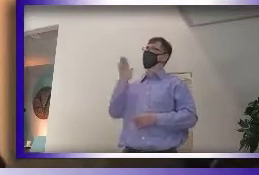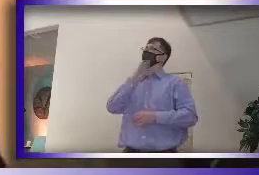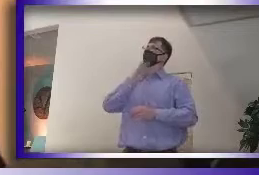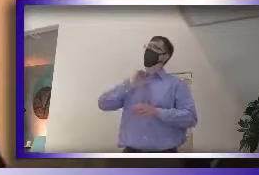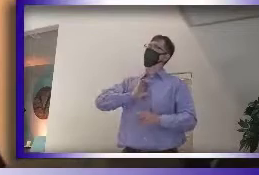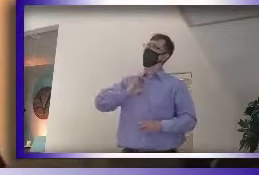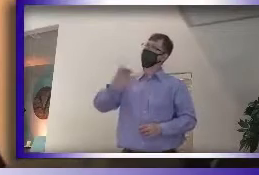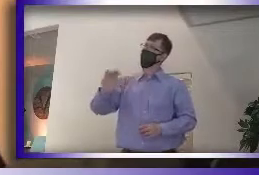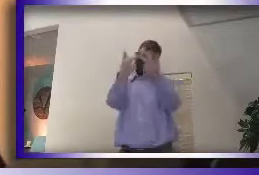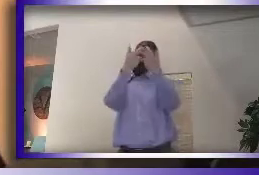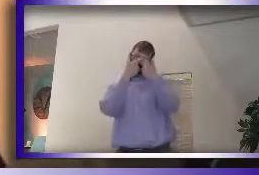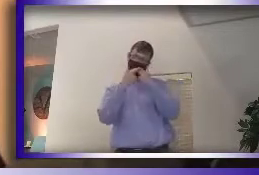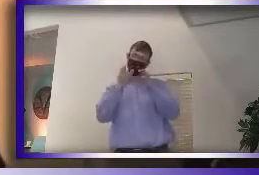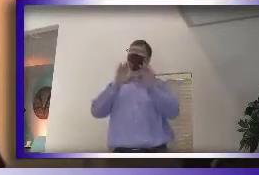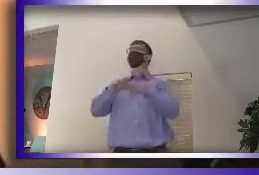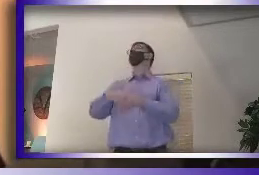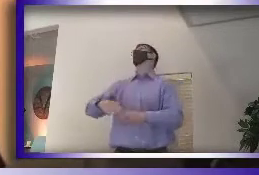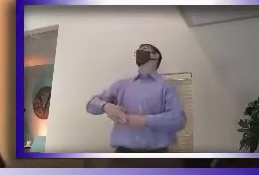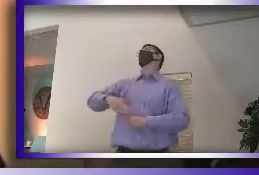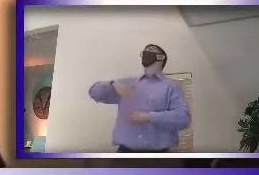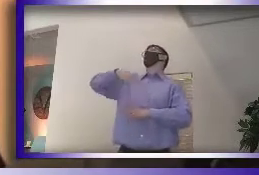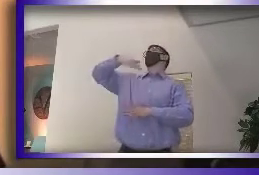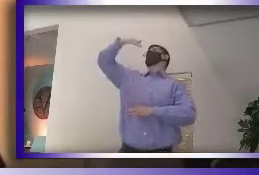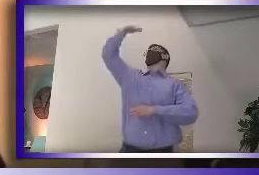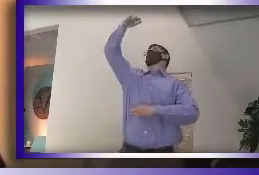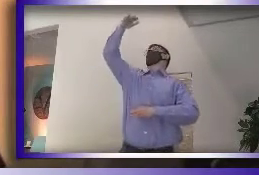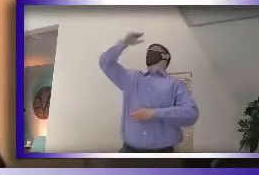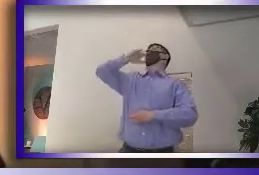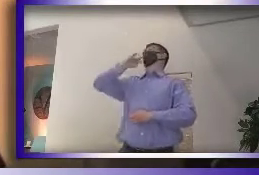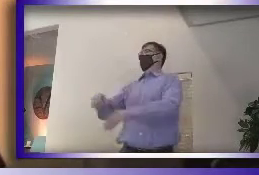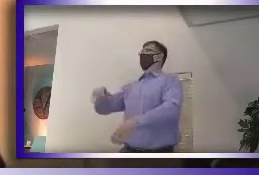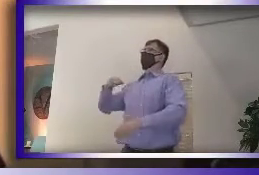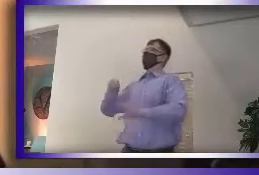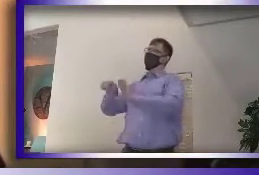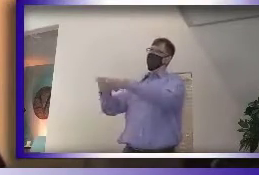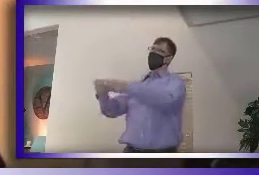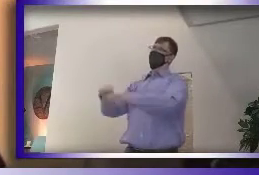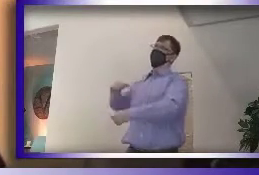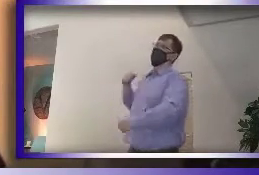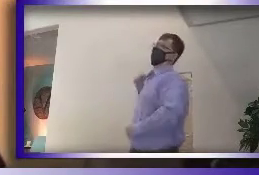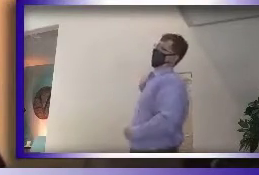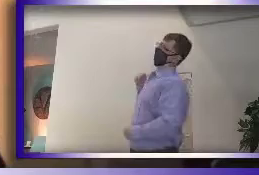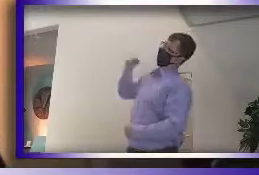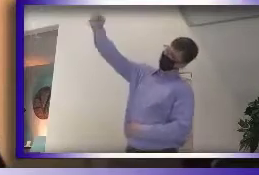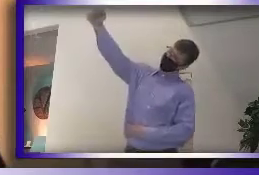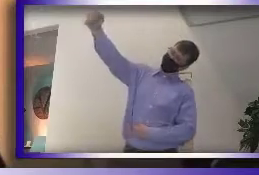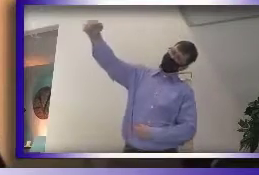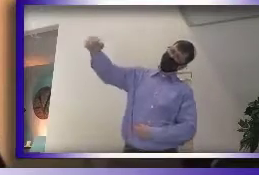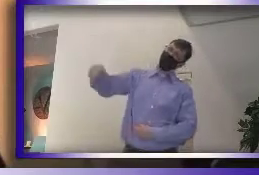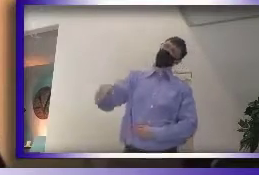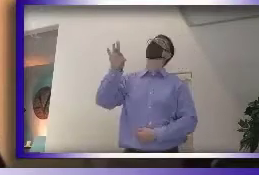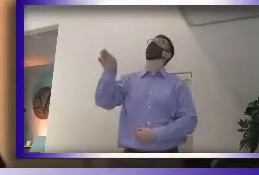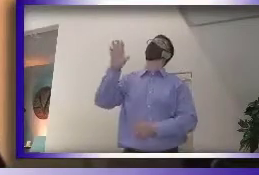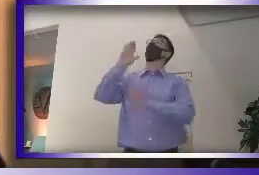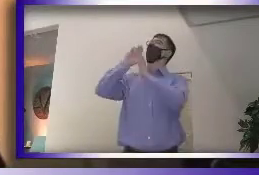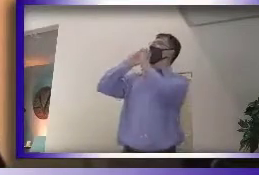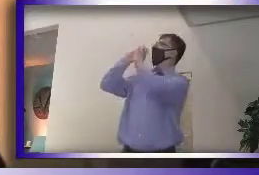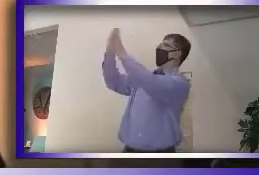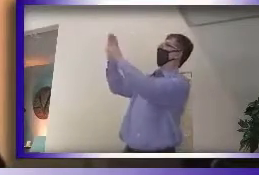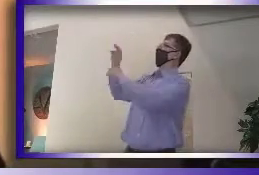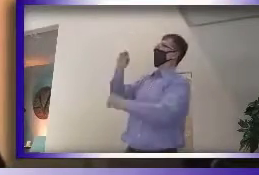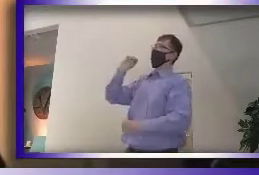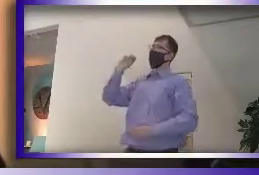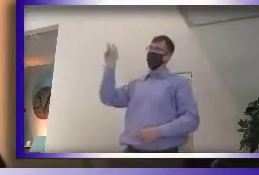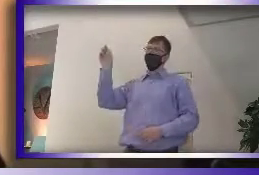You could call God potato. And yes, Ernest Holmes said that you could do that. And if you